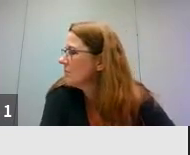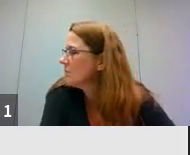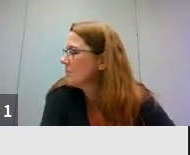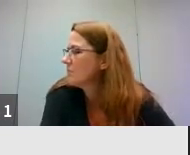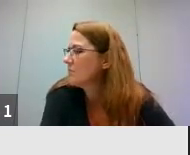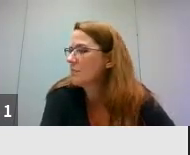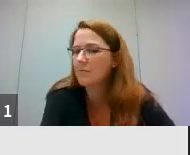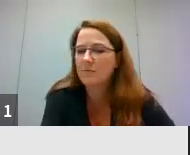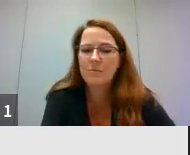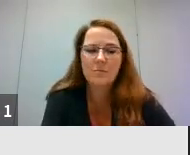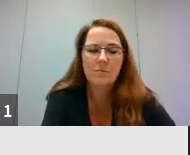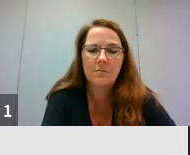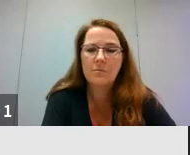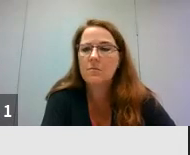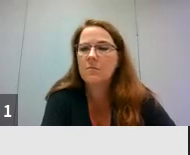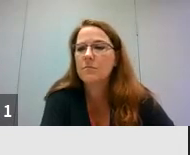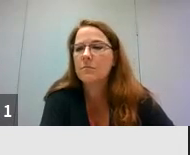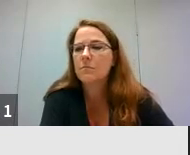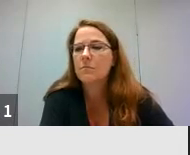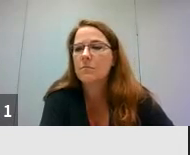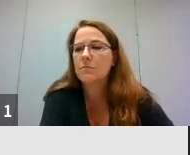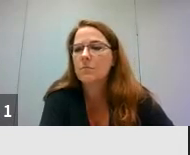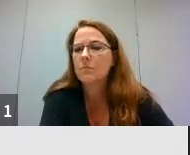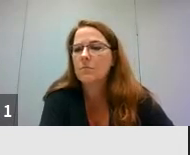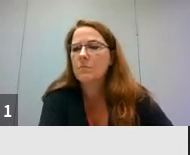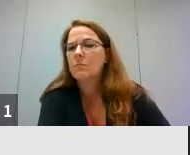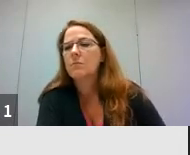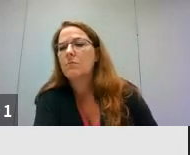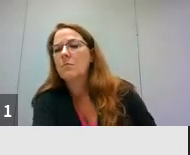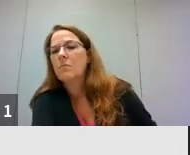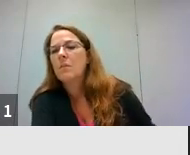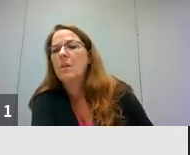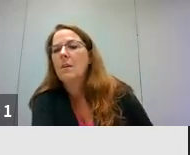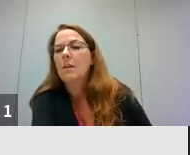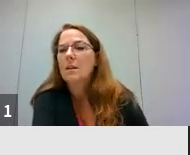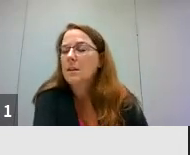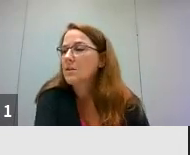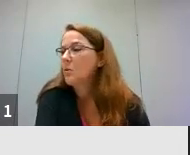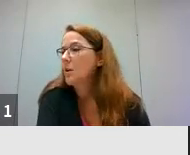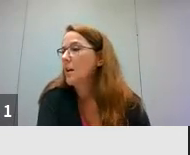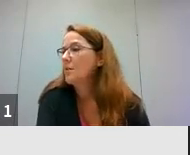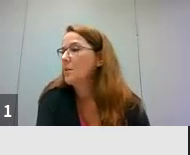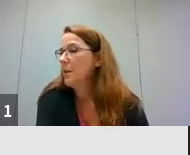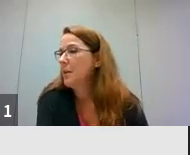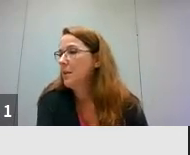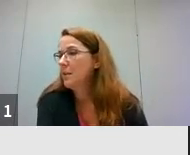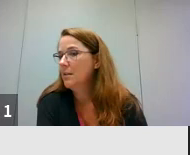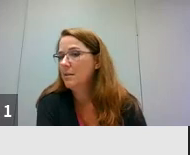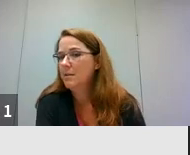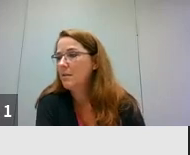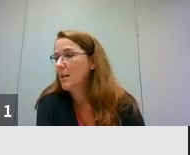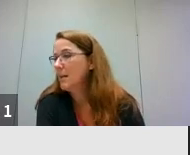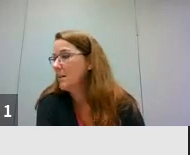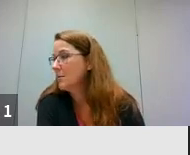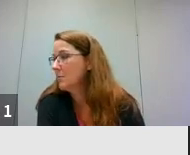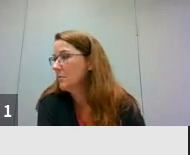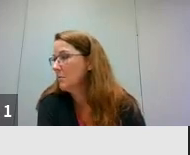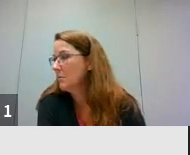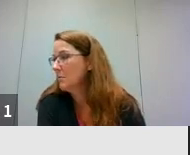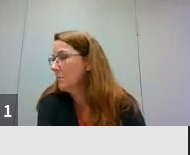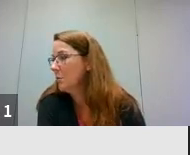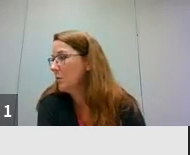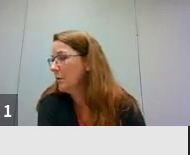we identified that they were no longer captioning in the text box, they were able to restart it themselves without rejoining